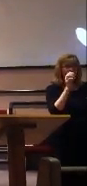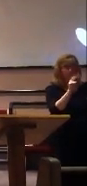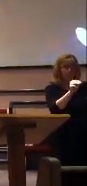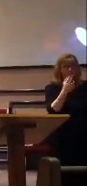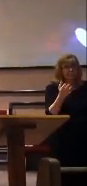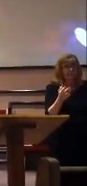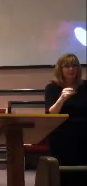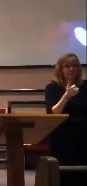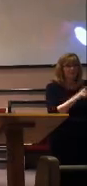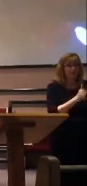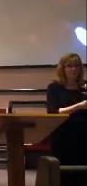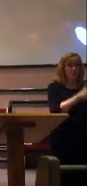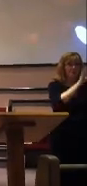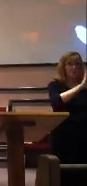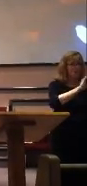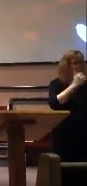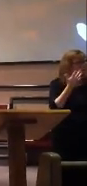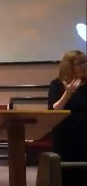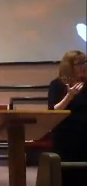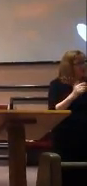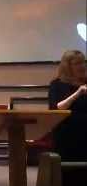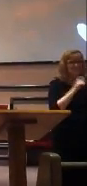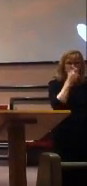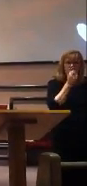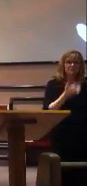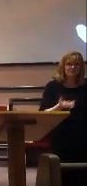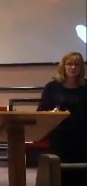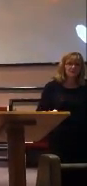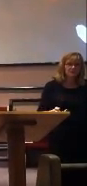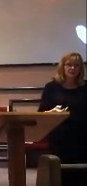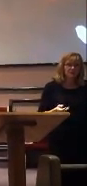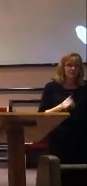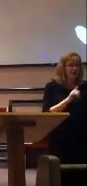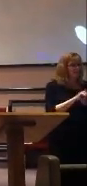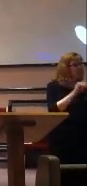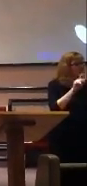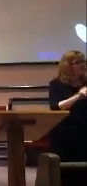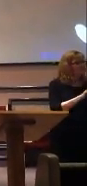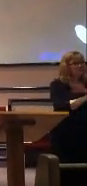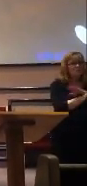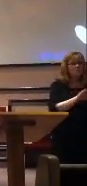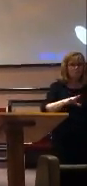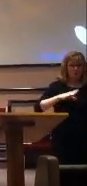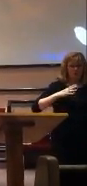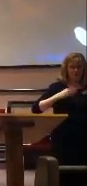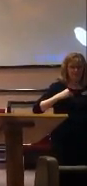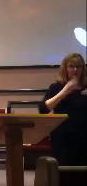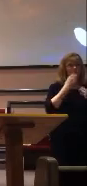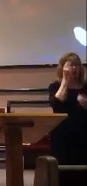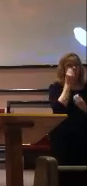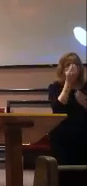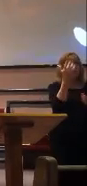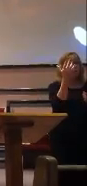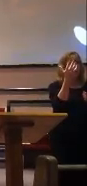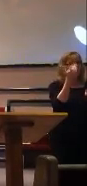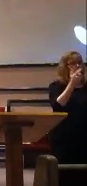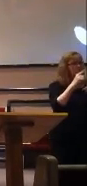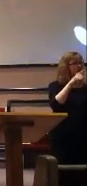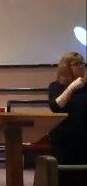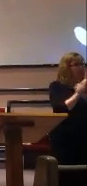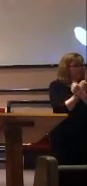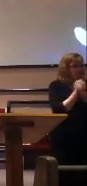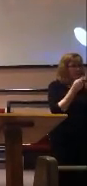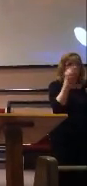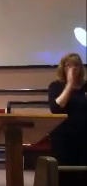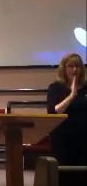right? Isn't it interesting that it's those who do not receive the good news of the love of God